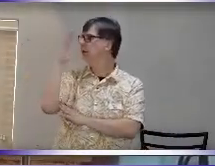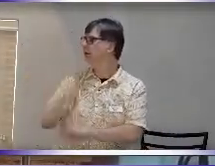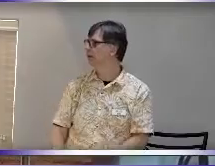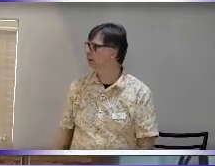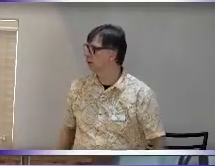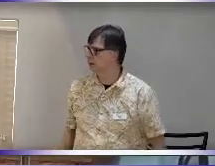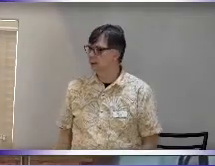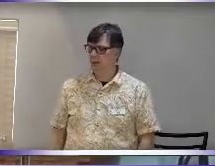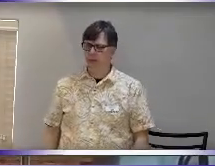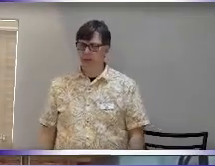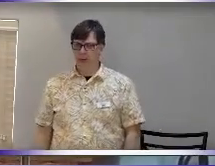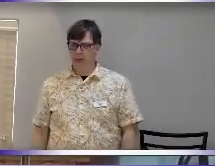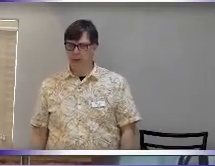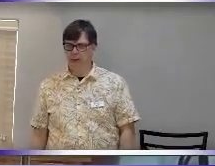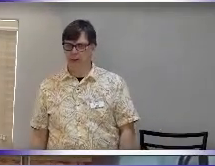later.